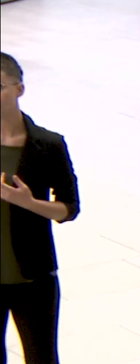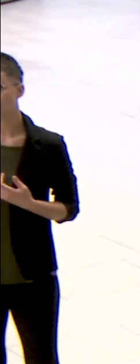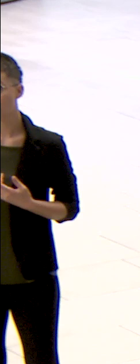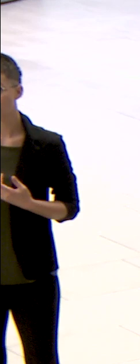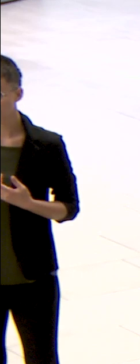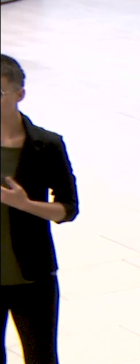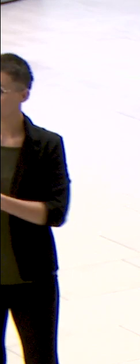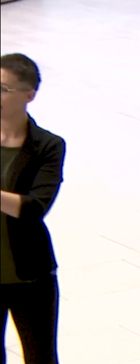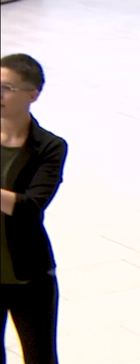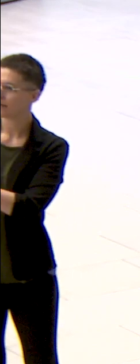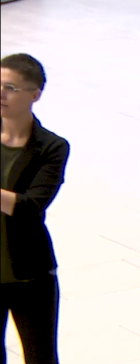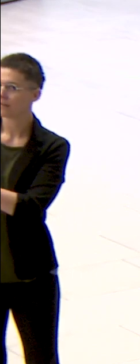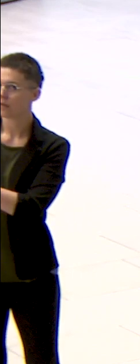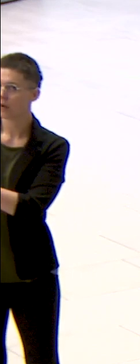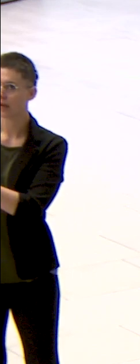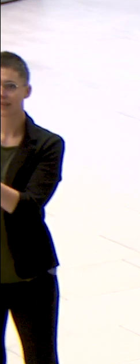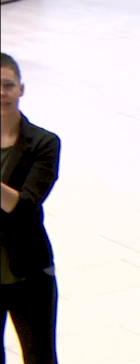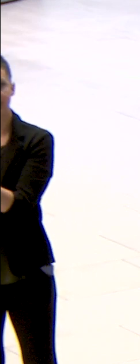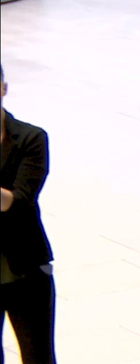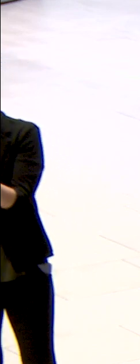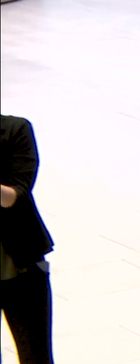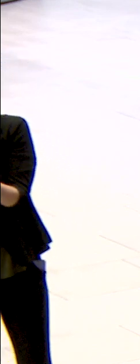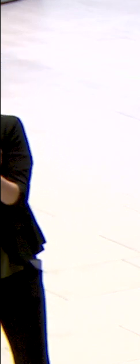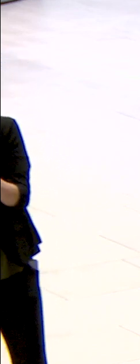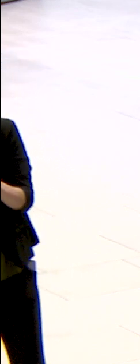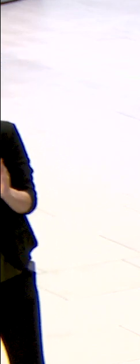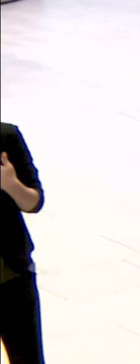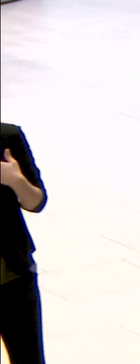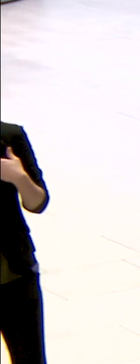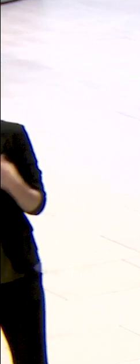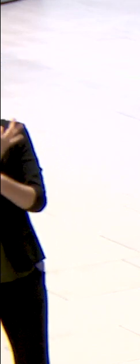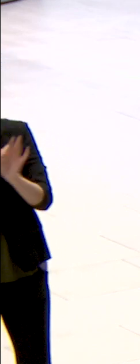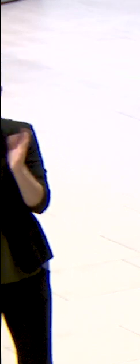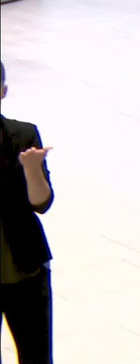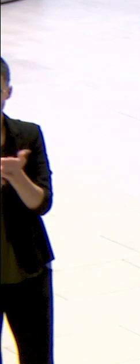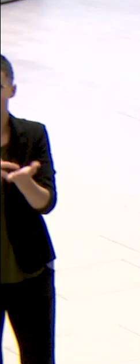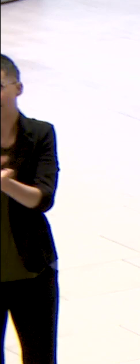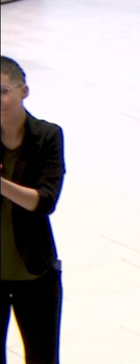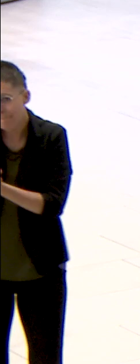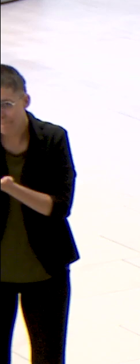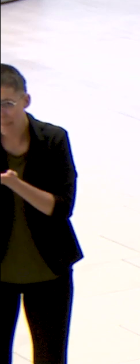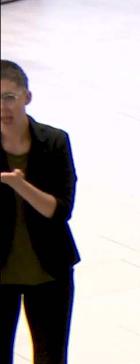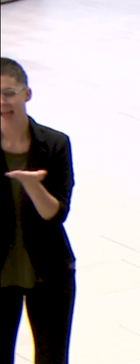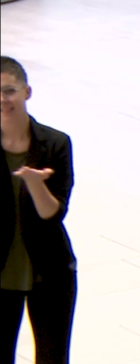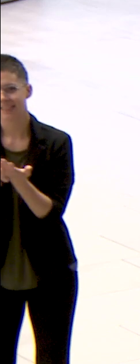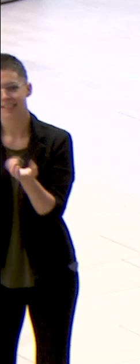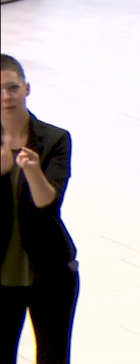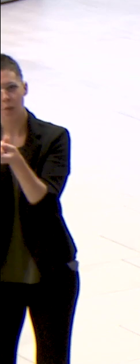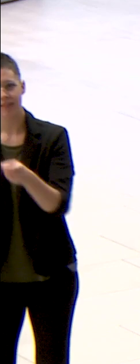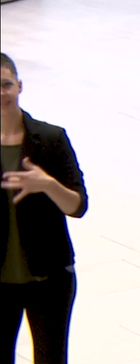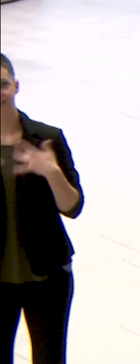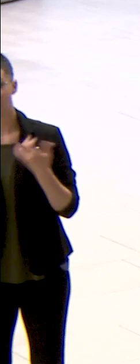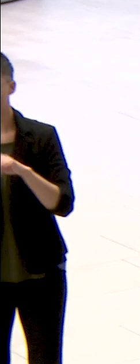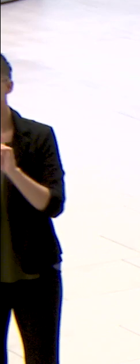thing. She was like, don't ask me for free tickets, like buy tickets and support the event. And we should be doing that. But you're right, you do make a good